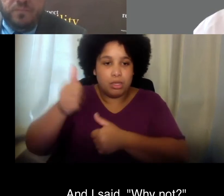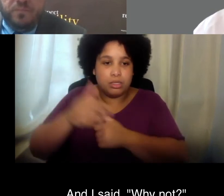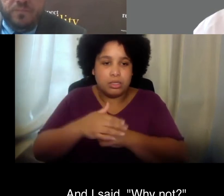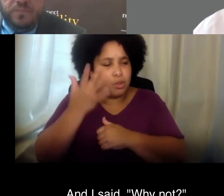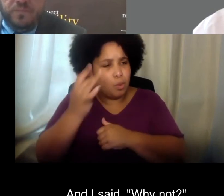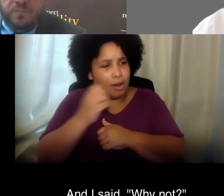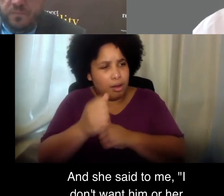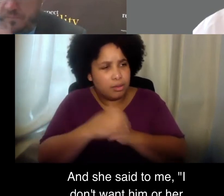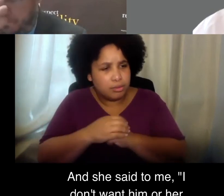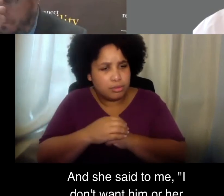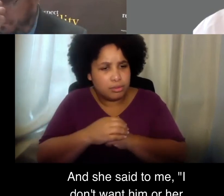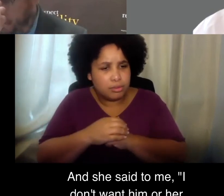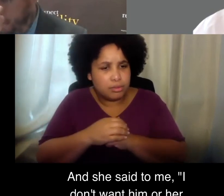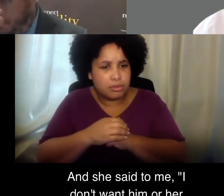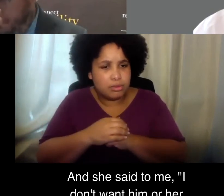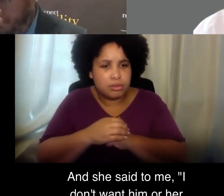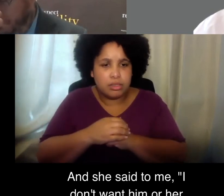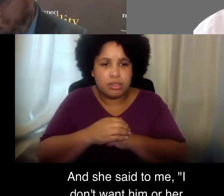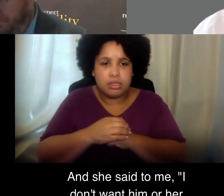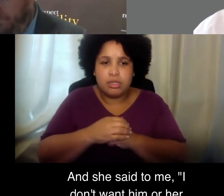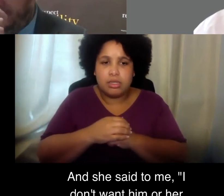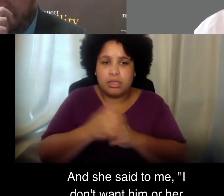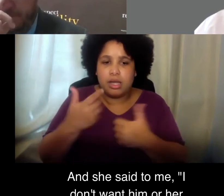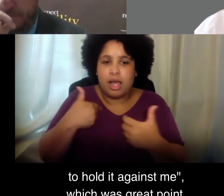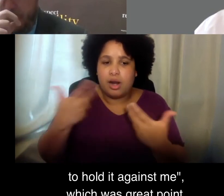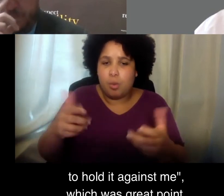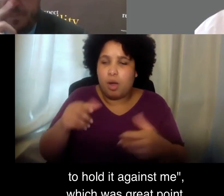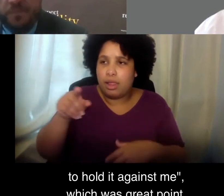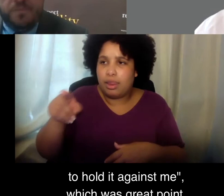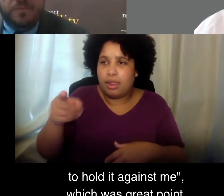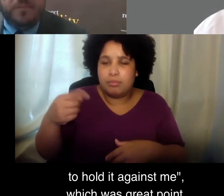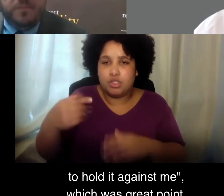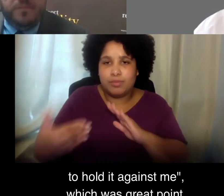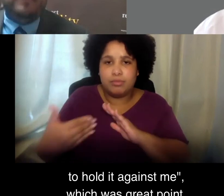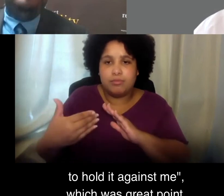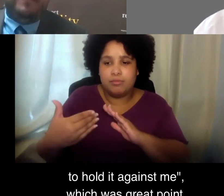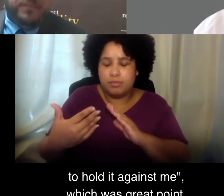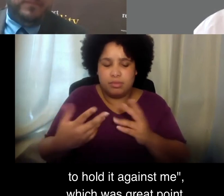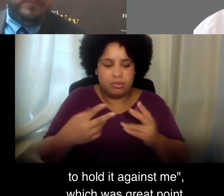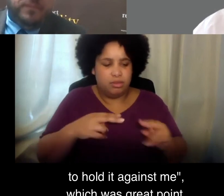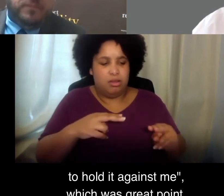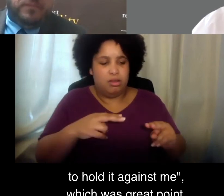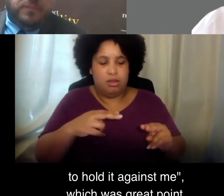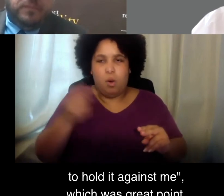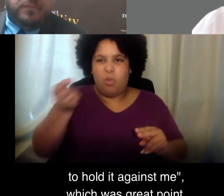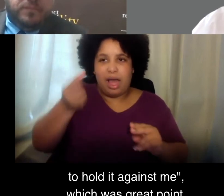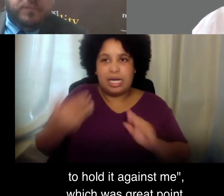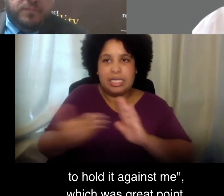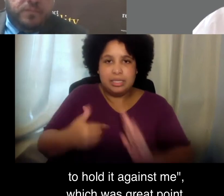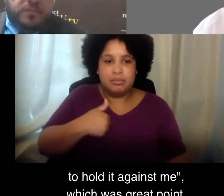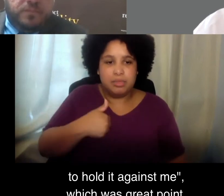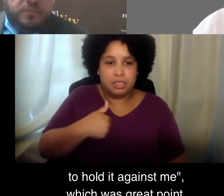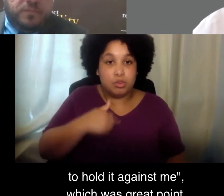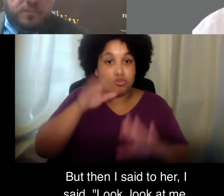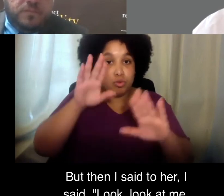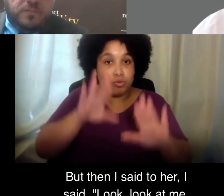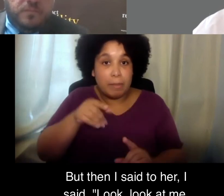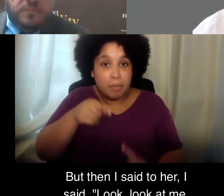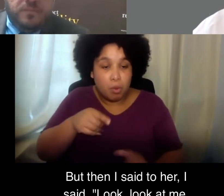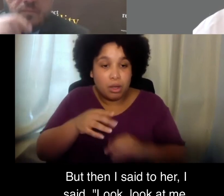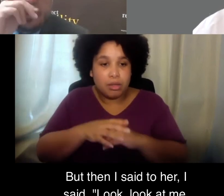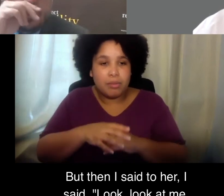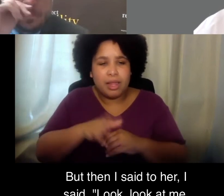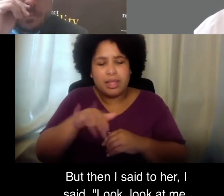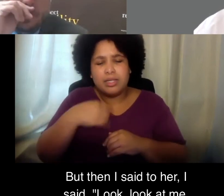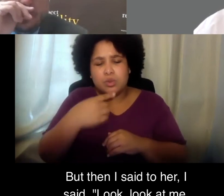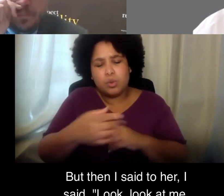not? And she said to me, I don't want him or her to hold it against me, which was a great point. But then I said